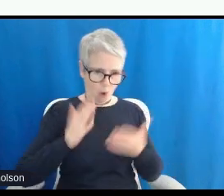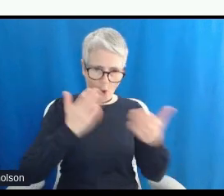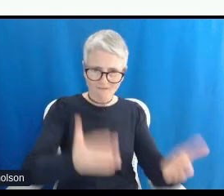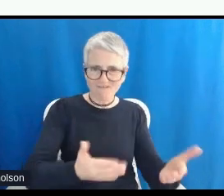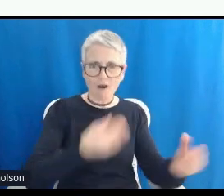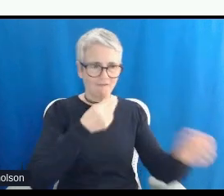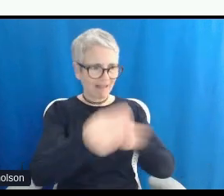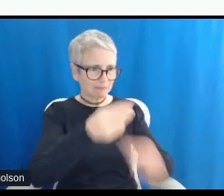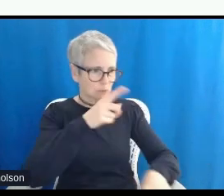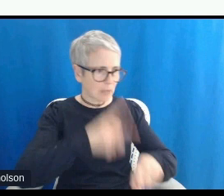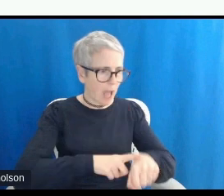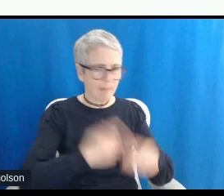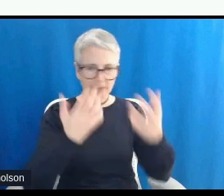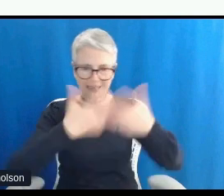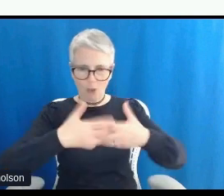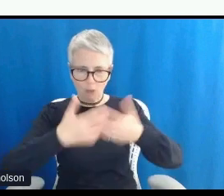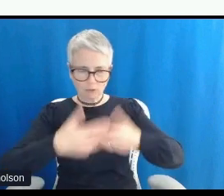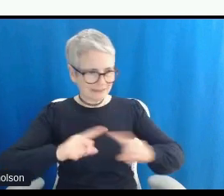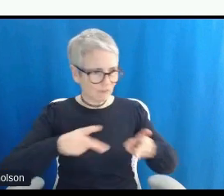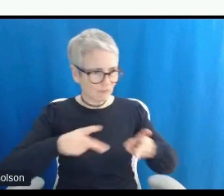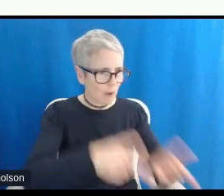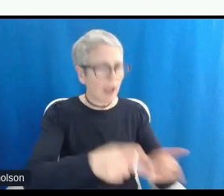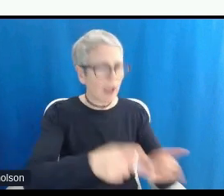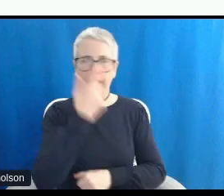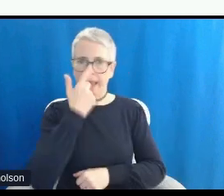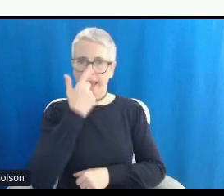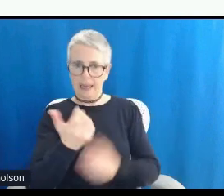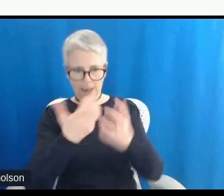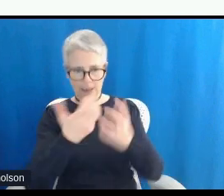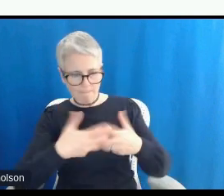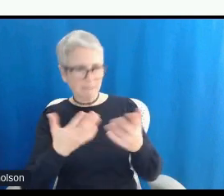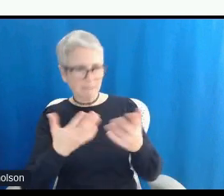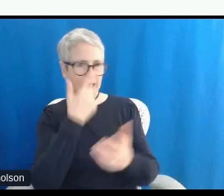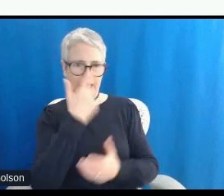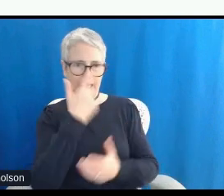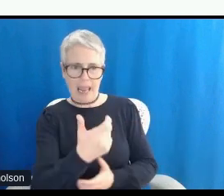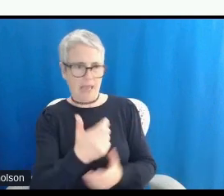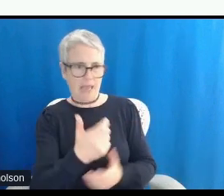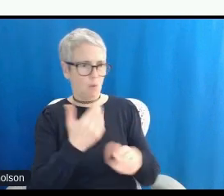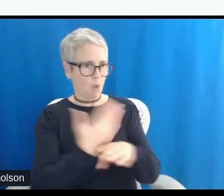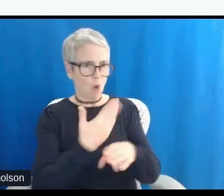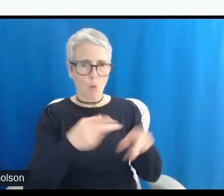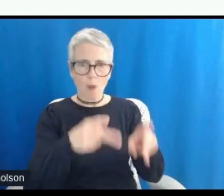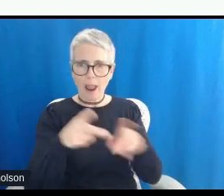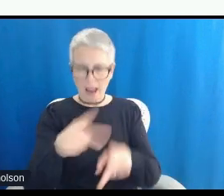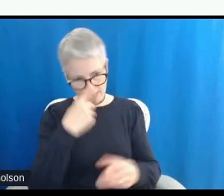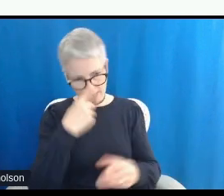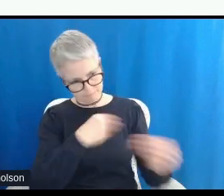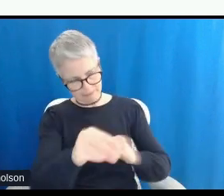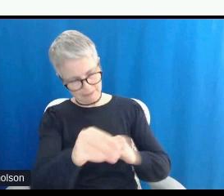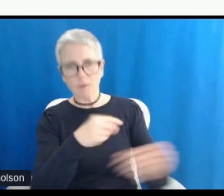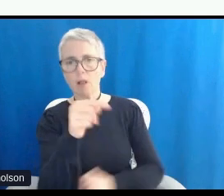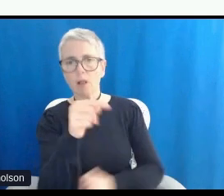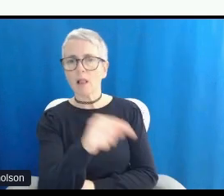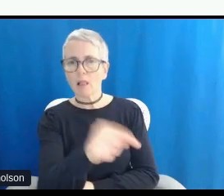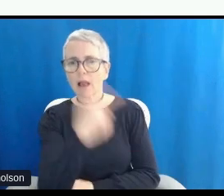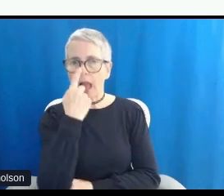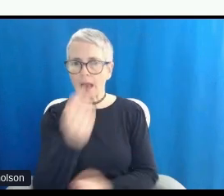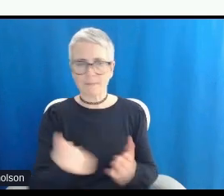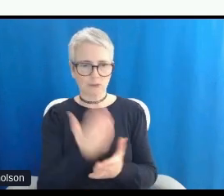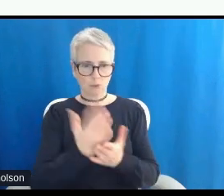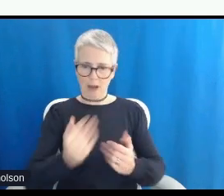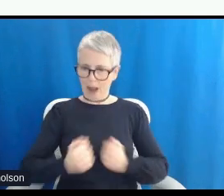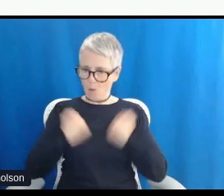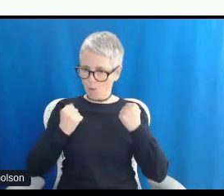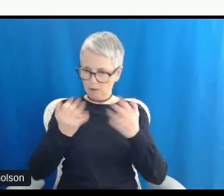around technology, working practices, and equipment that people disclosing a disability can choose from. We make sure that our technology is